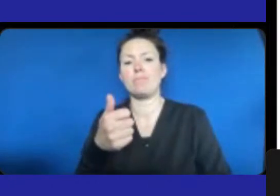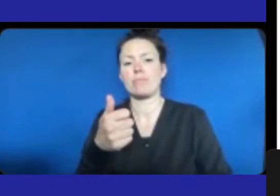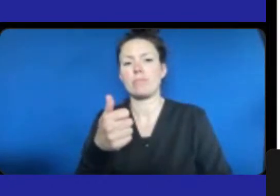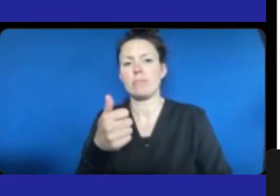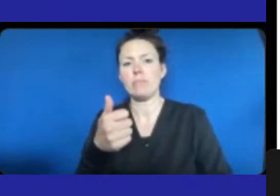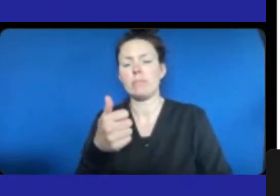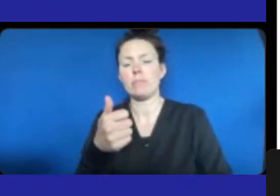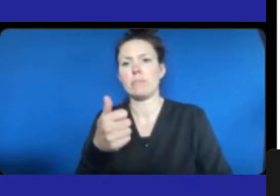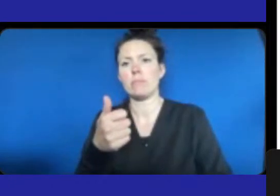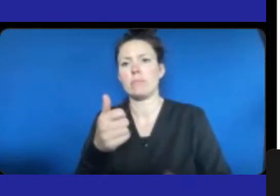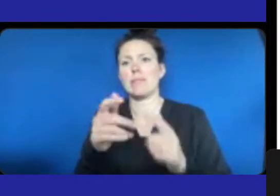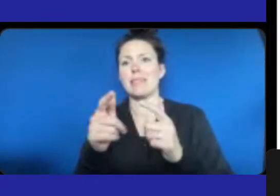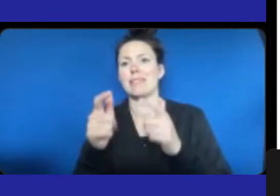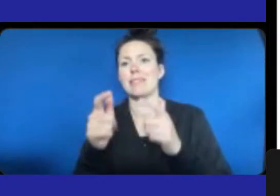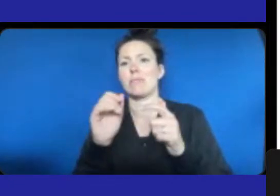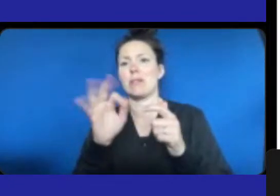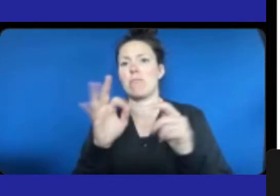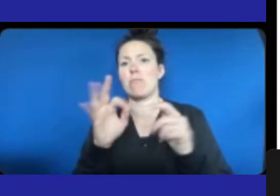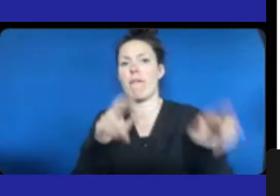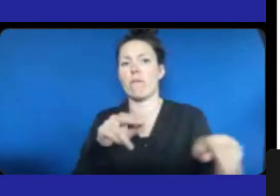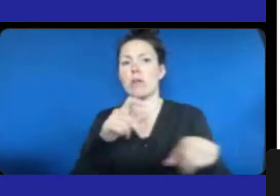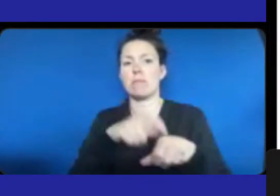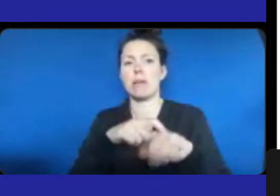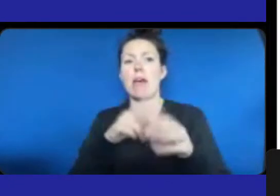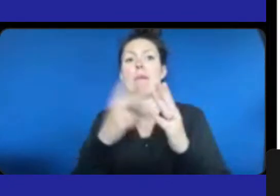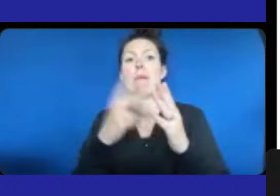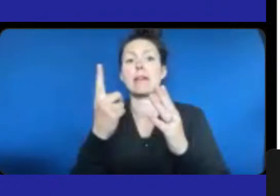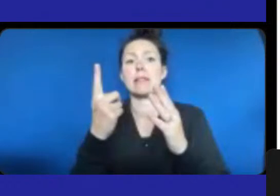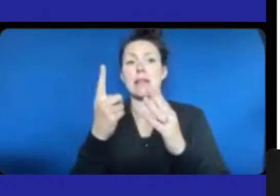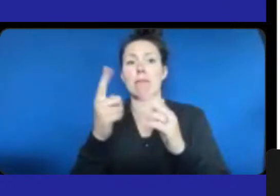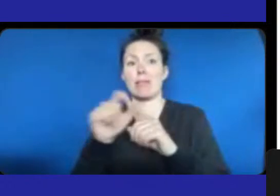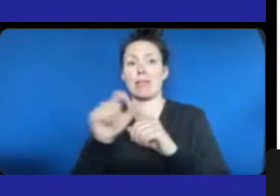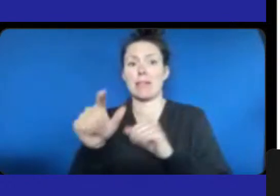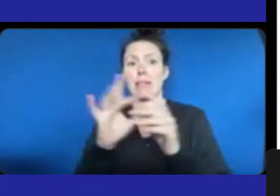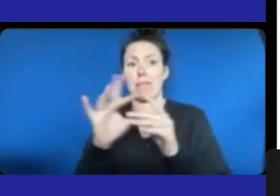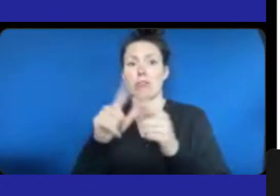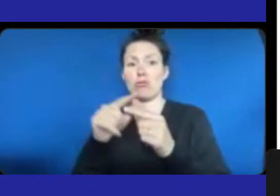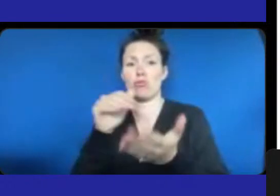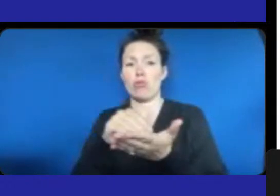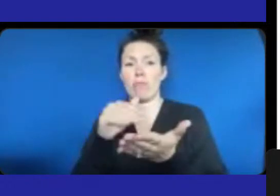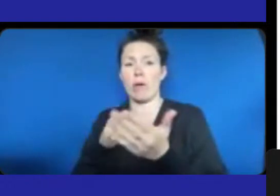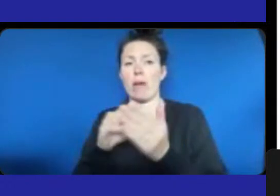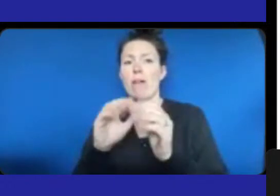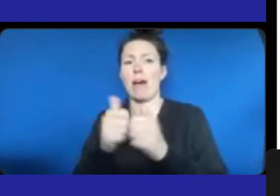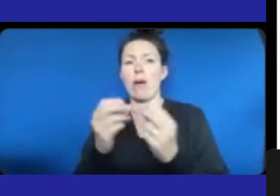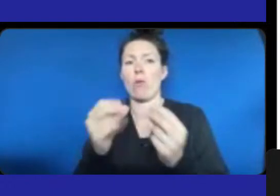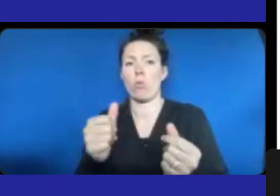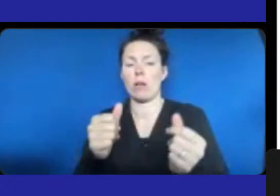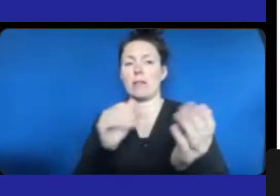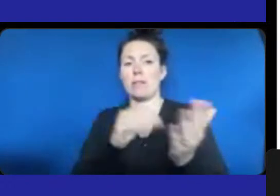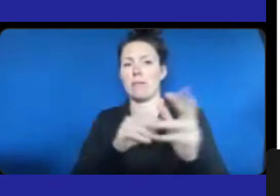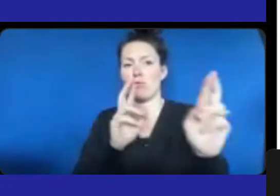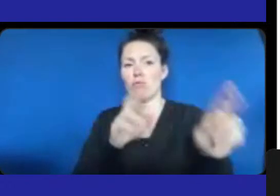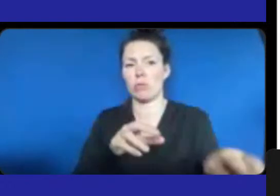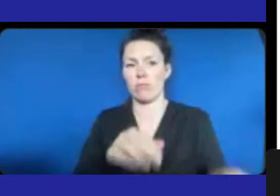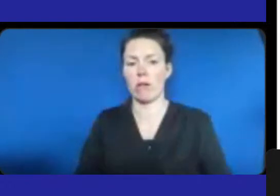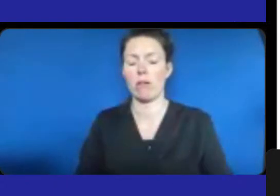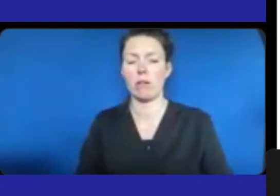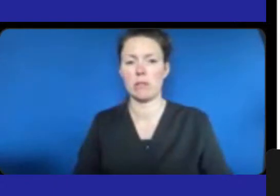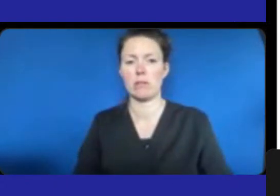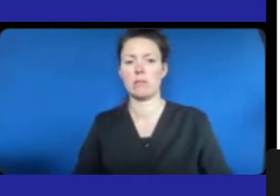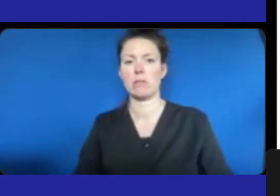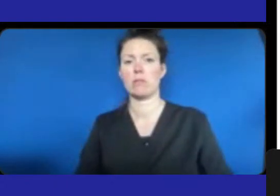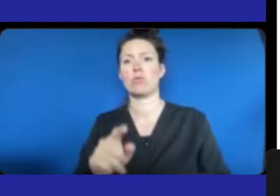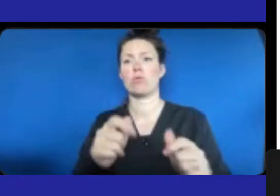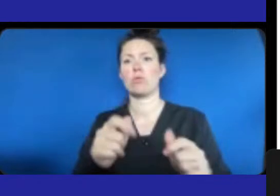speed of response time when someone sends a message to their provider. If you look at kind of the the single biggest measure of